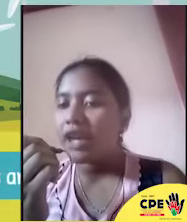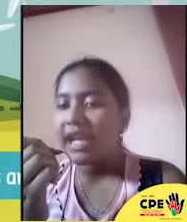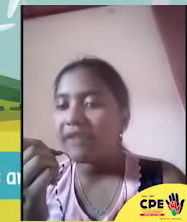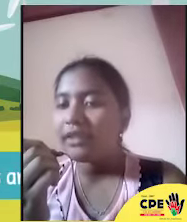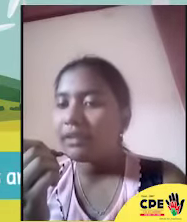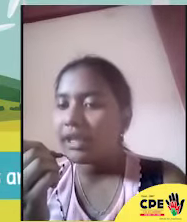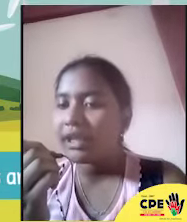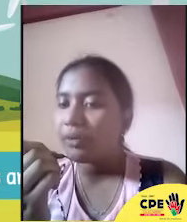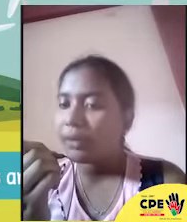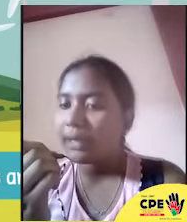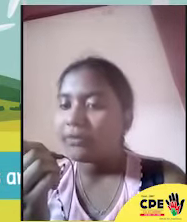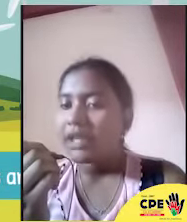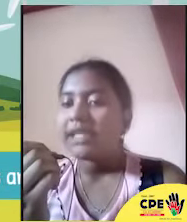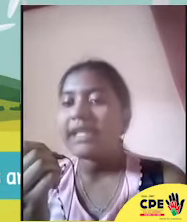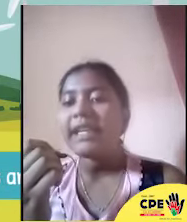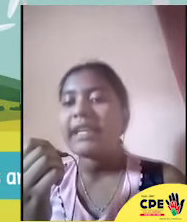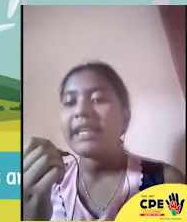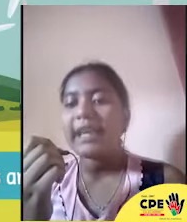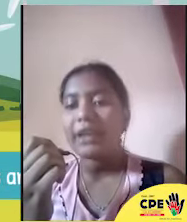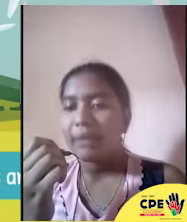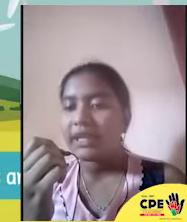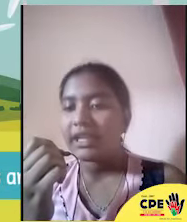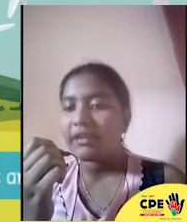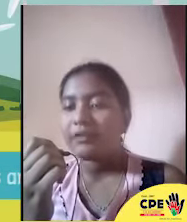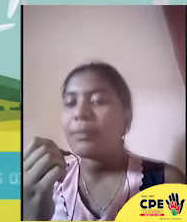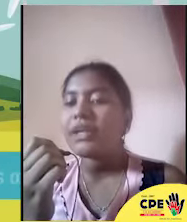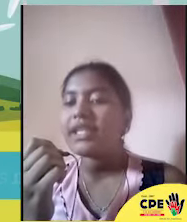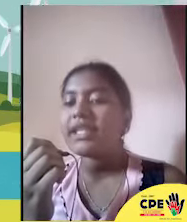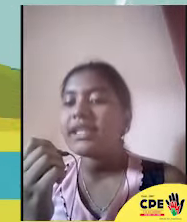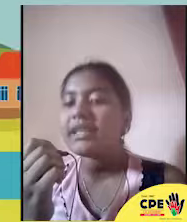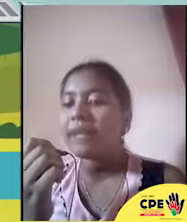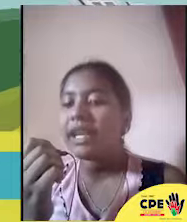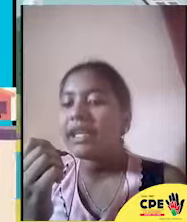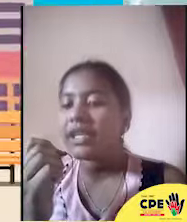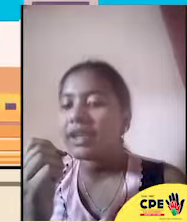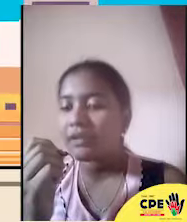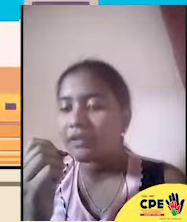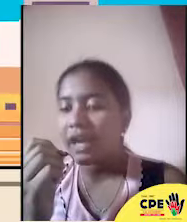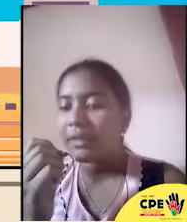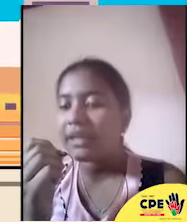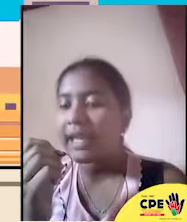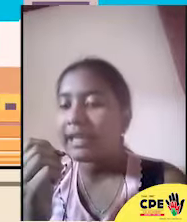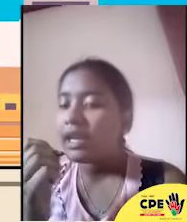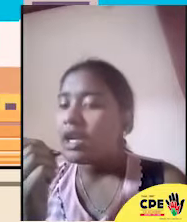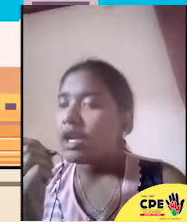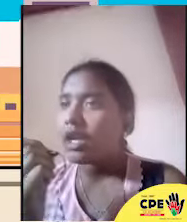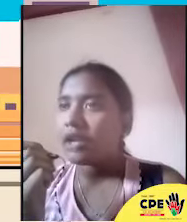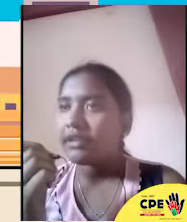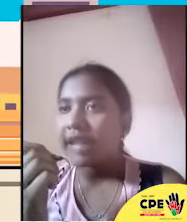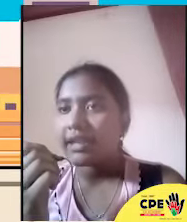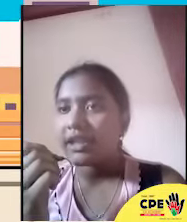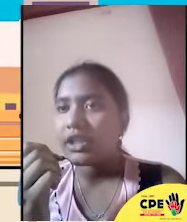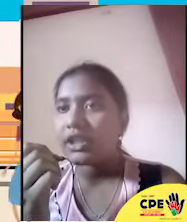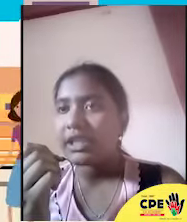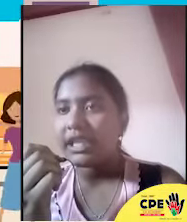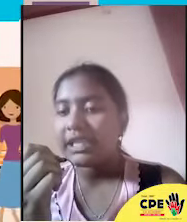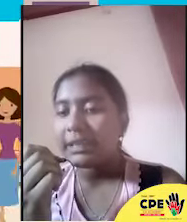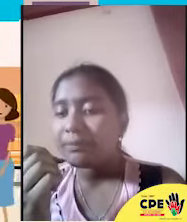not having the money to pay. Secondly, economically, for purchasing the main needs of a farming like